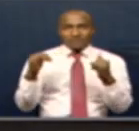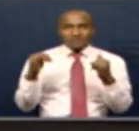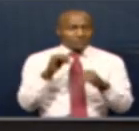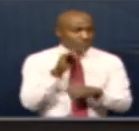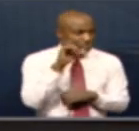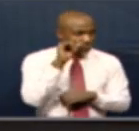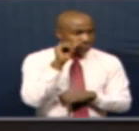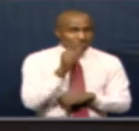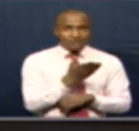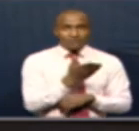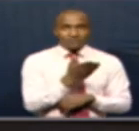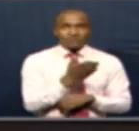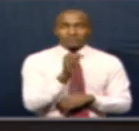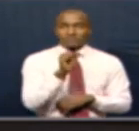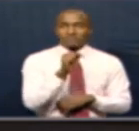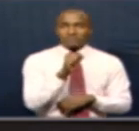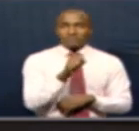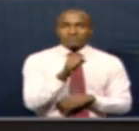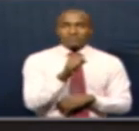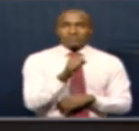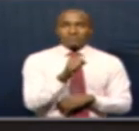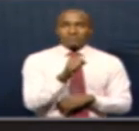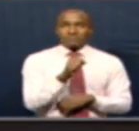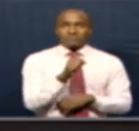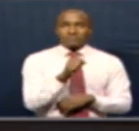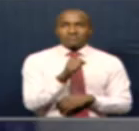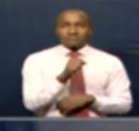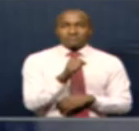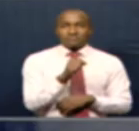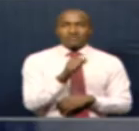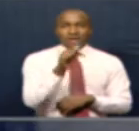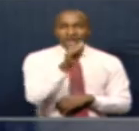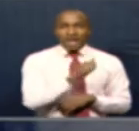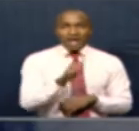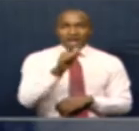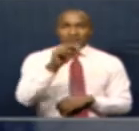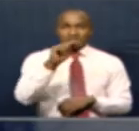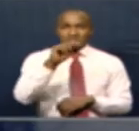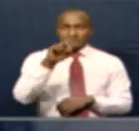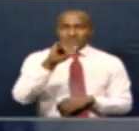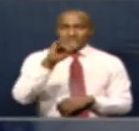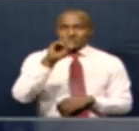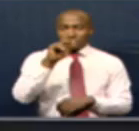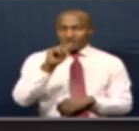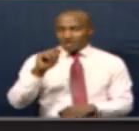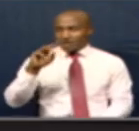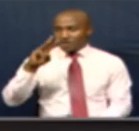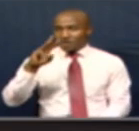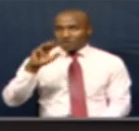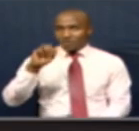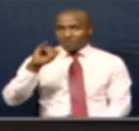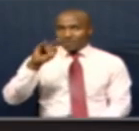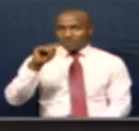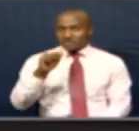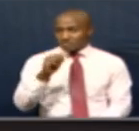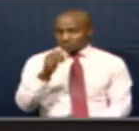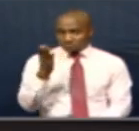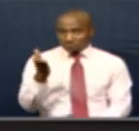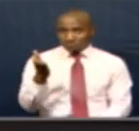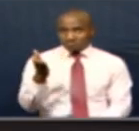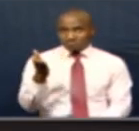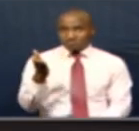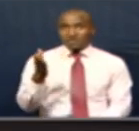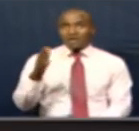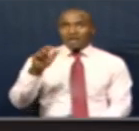Twitter? Yes, I am. Your handle is? At Nzioka Waita. At Nzioka Waita, are you on Twitter? Yes, I am. Uh-huh.